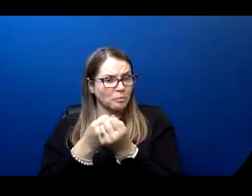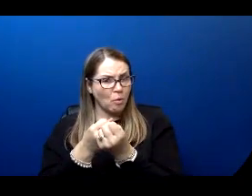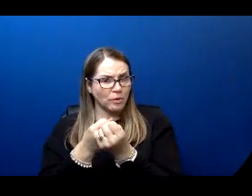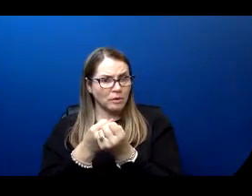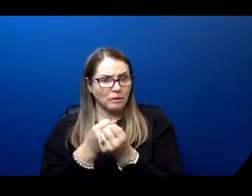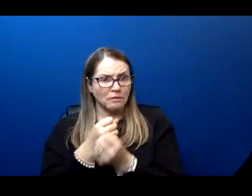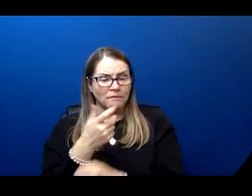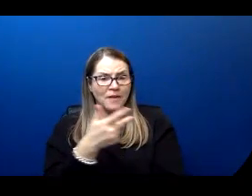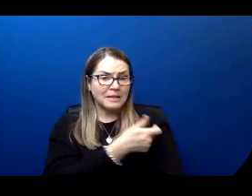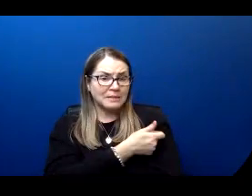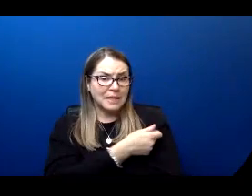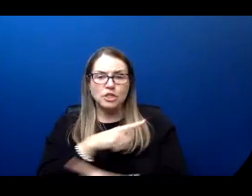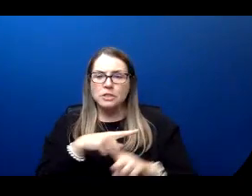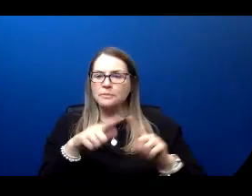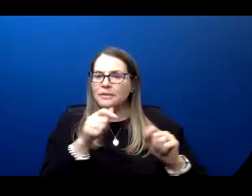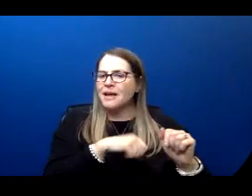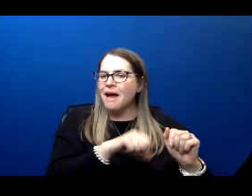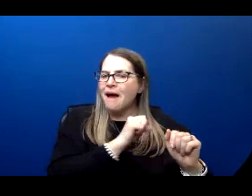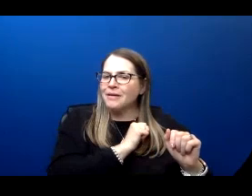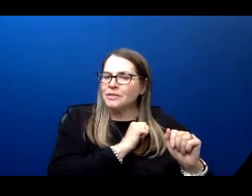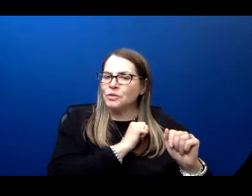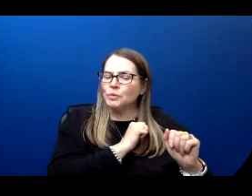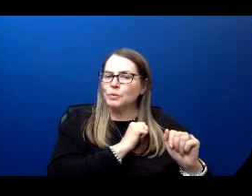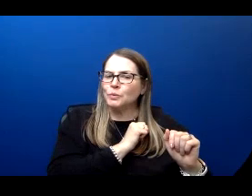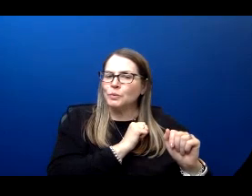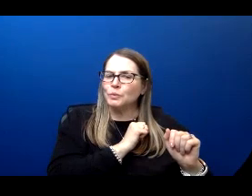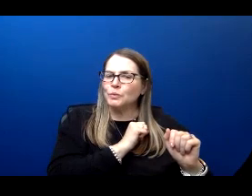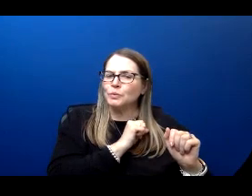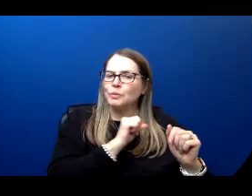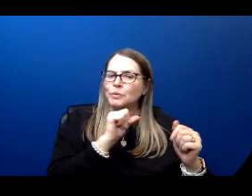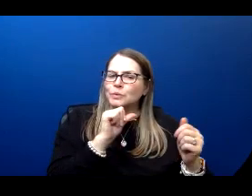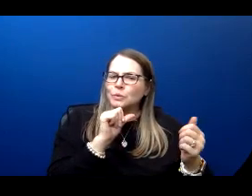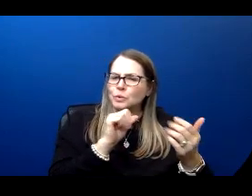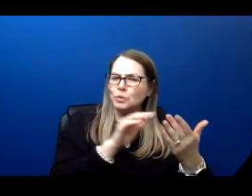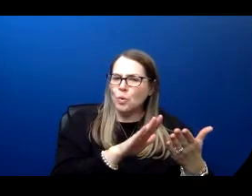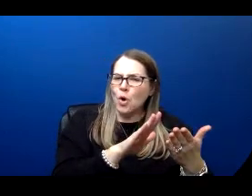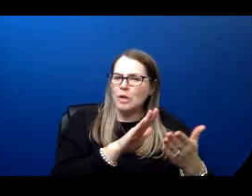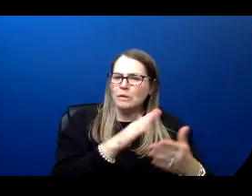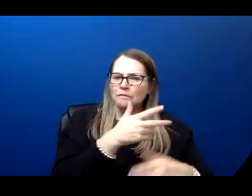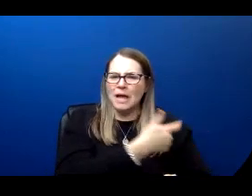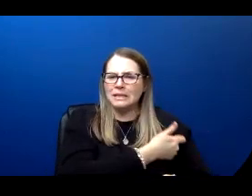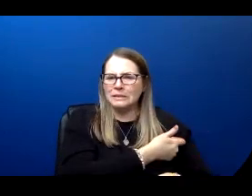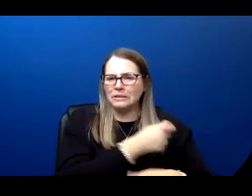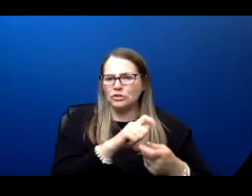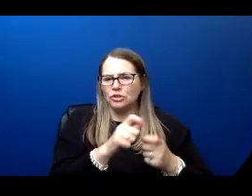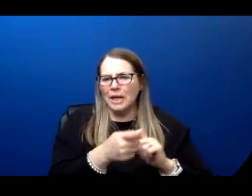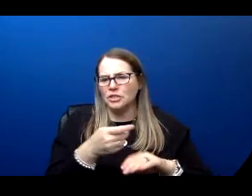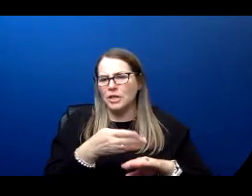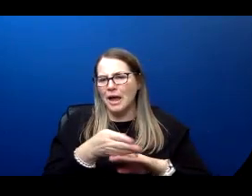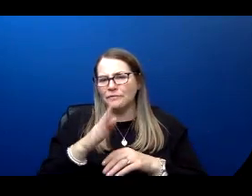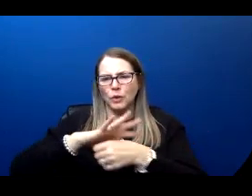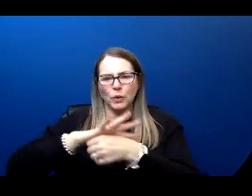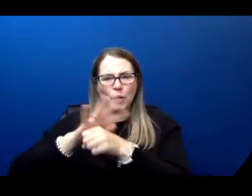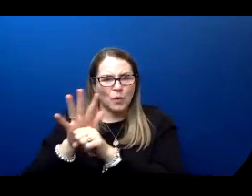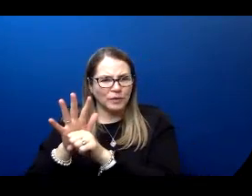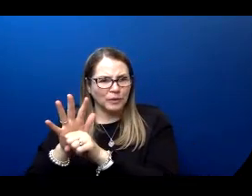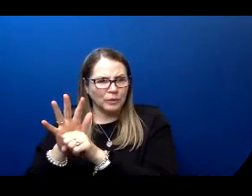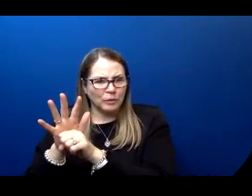vaccinations, but the attitudes towards vaccines did not significantly change after COVID-19, indicating a stable